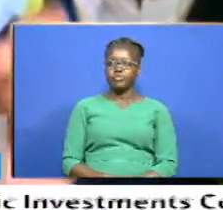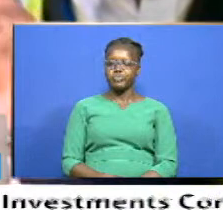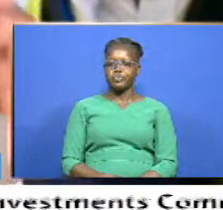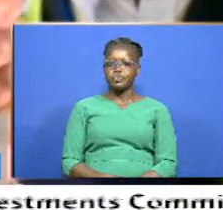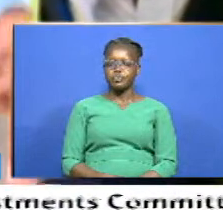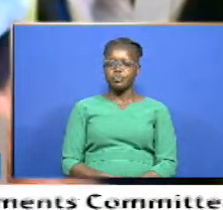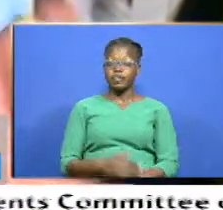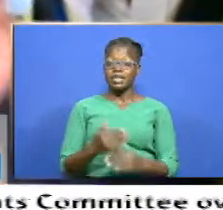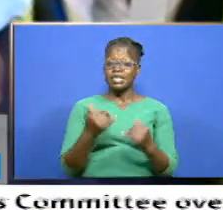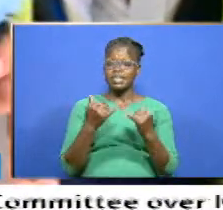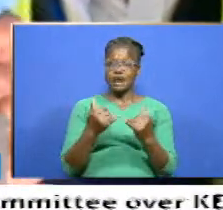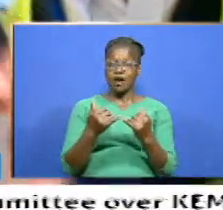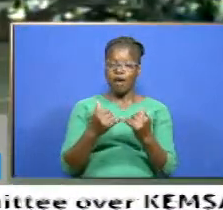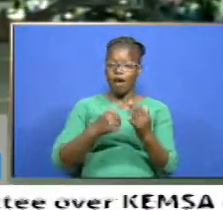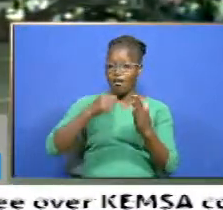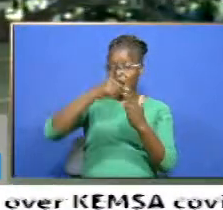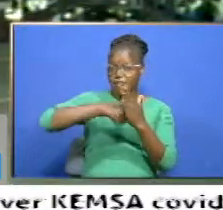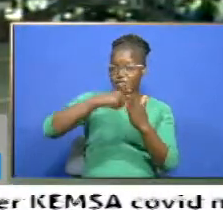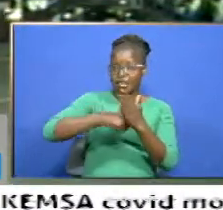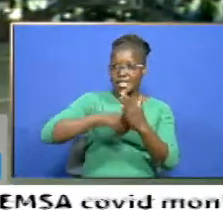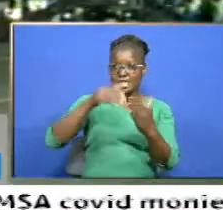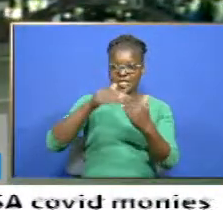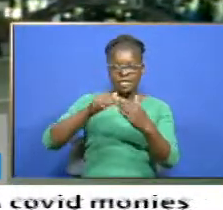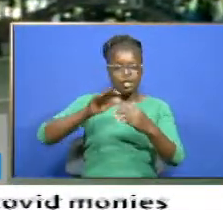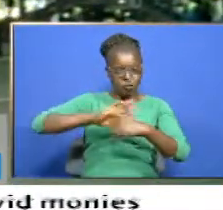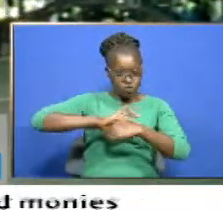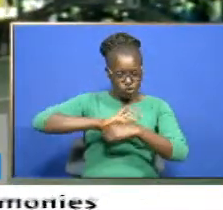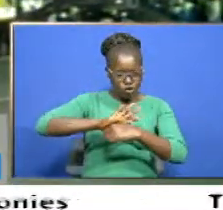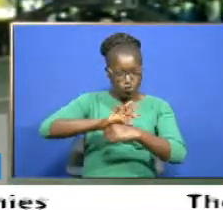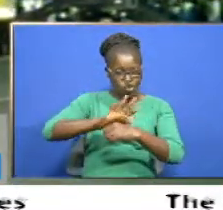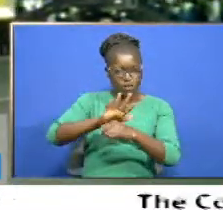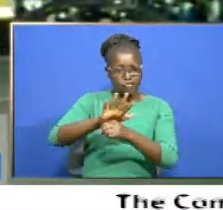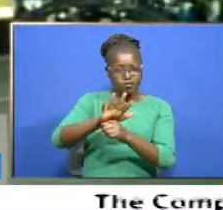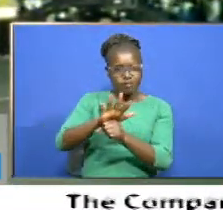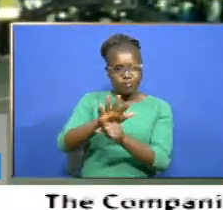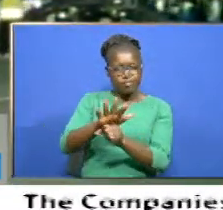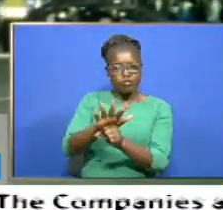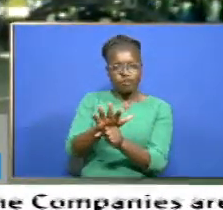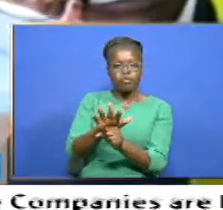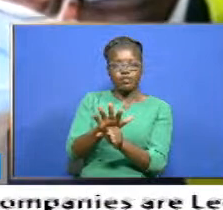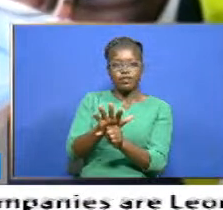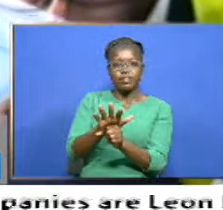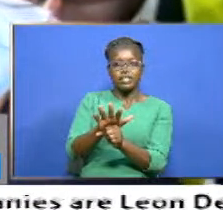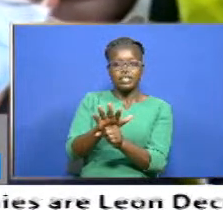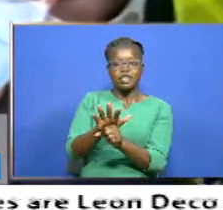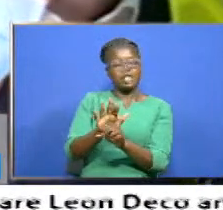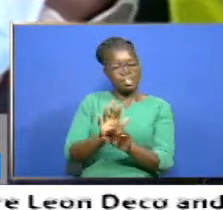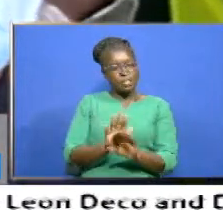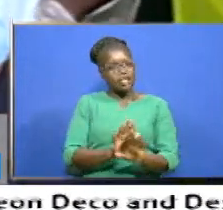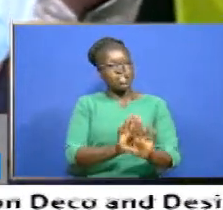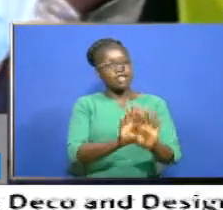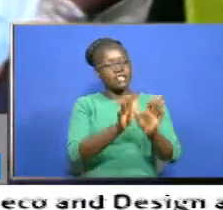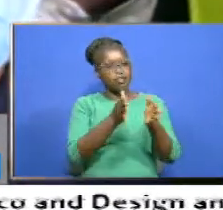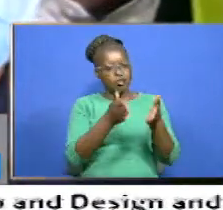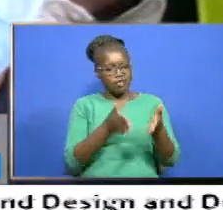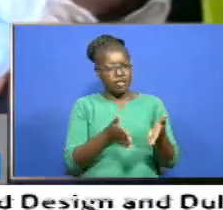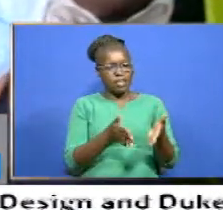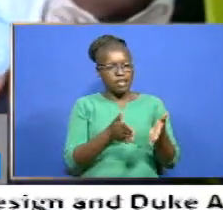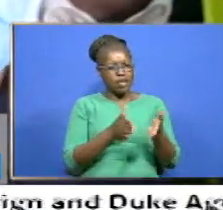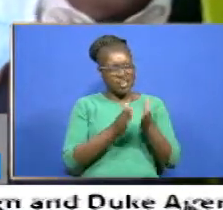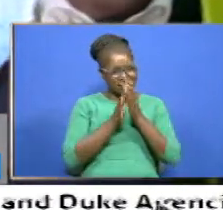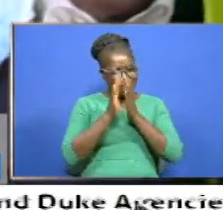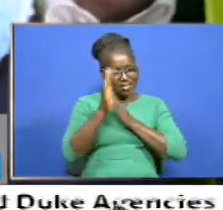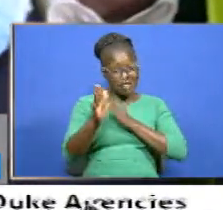against COVID-19. As soon as these vaccines leave here, they are going straight